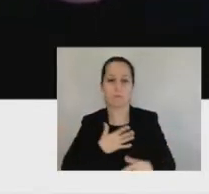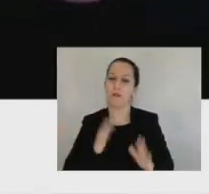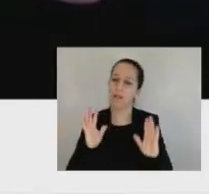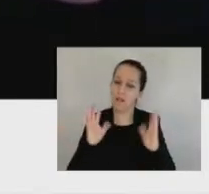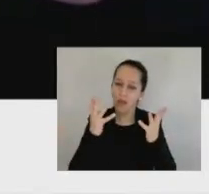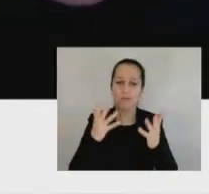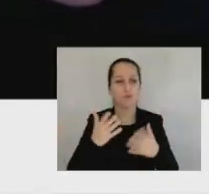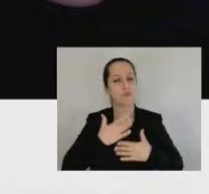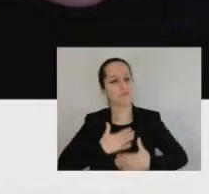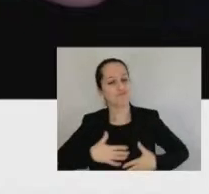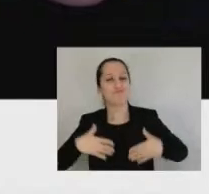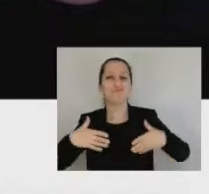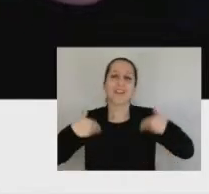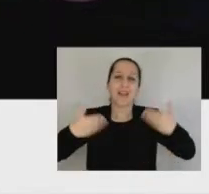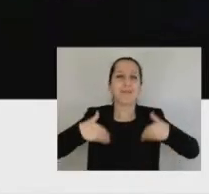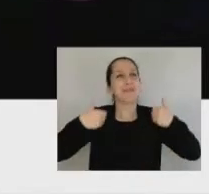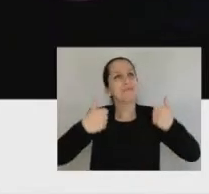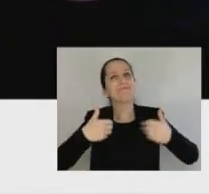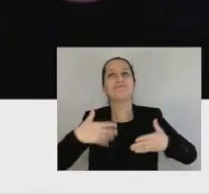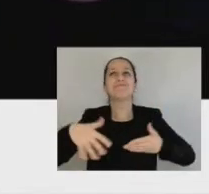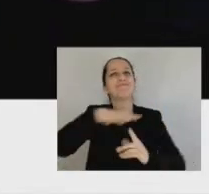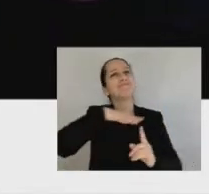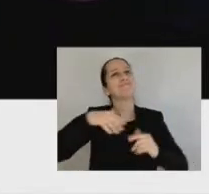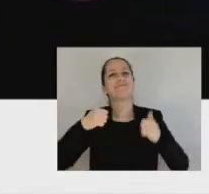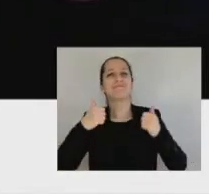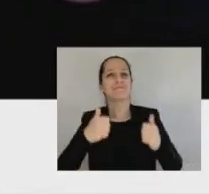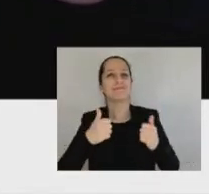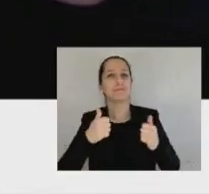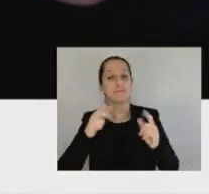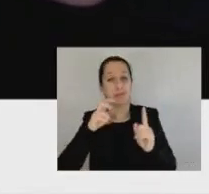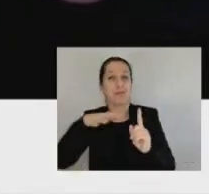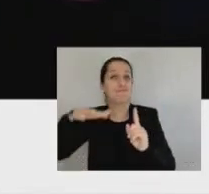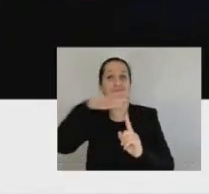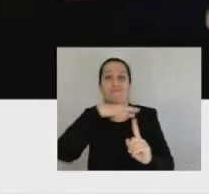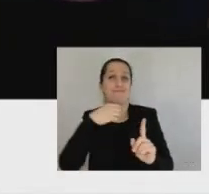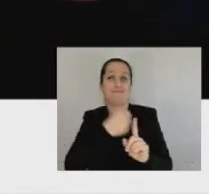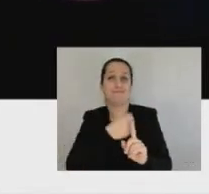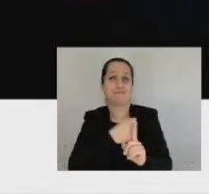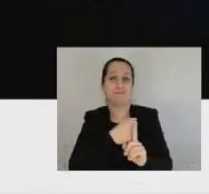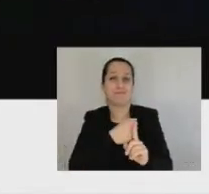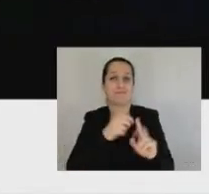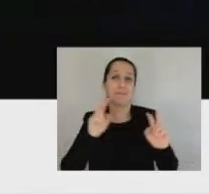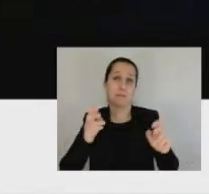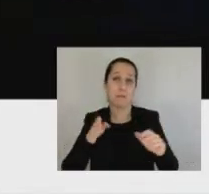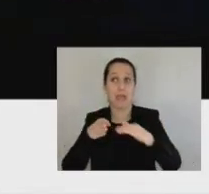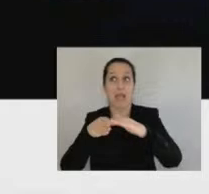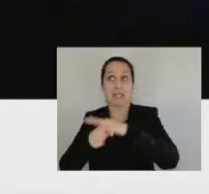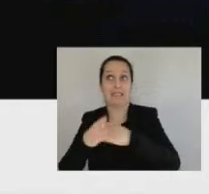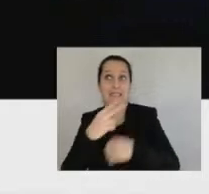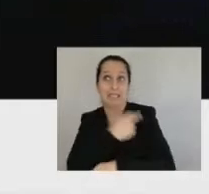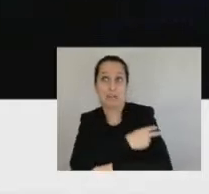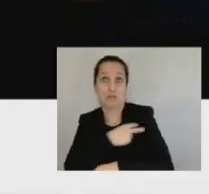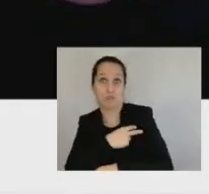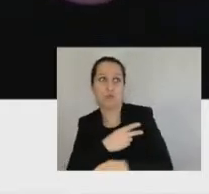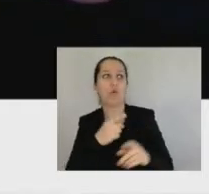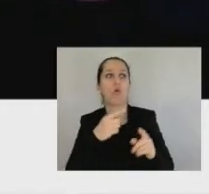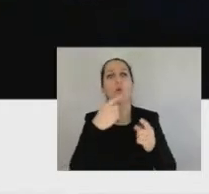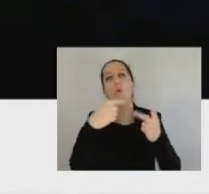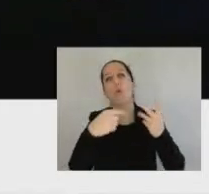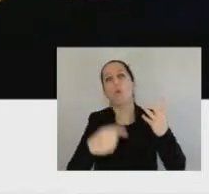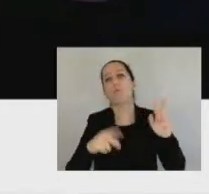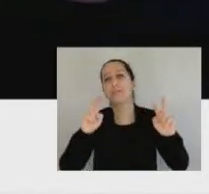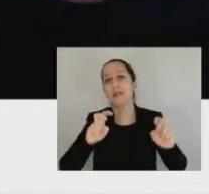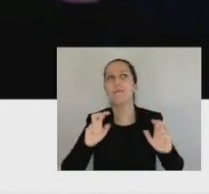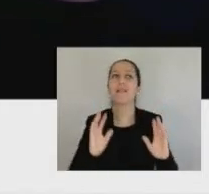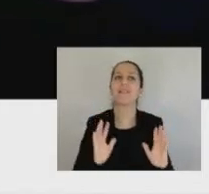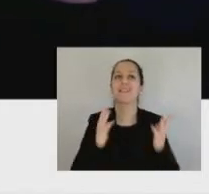the quality of life and well-being of persons is strongly related with those conditions that are out of the